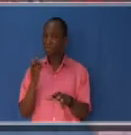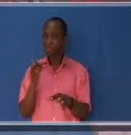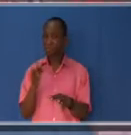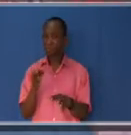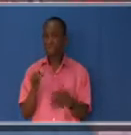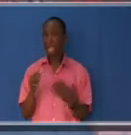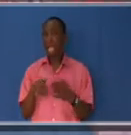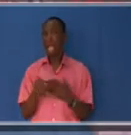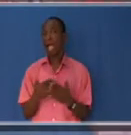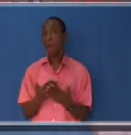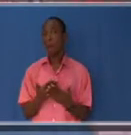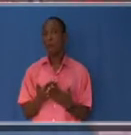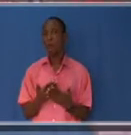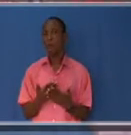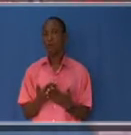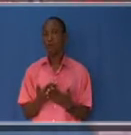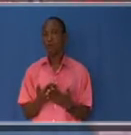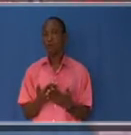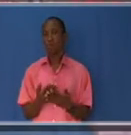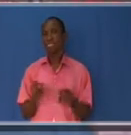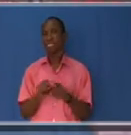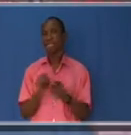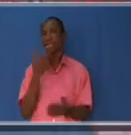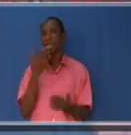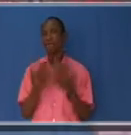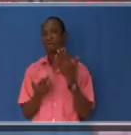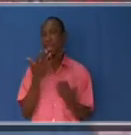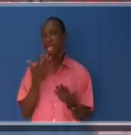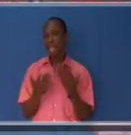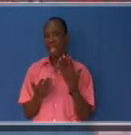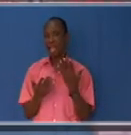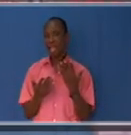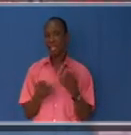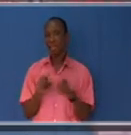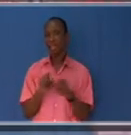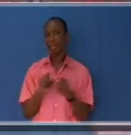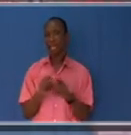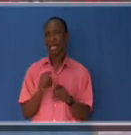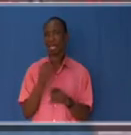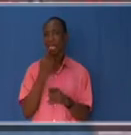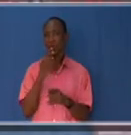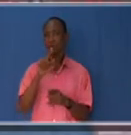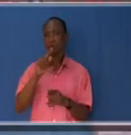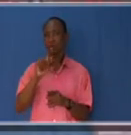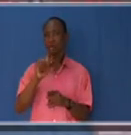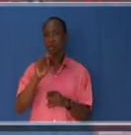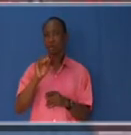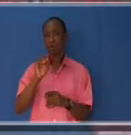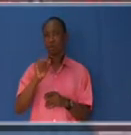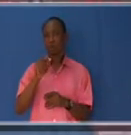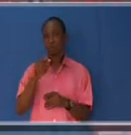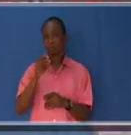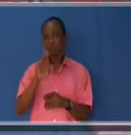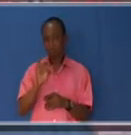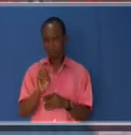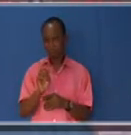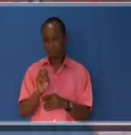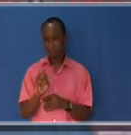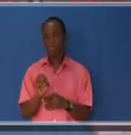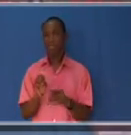oyi no hu ade no obati se techre ma wa papa mu ati se oja en obesisi asomafo na ti fim ba ko ma ko e de kire